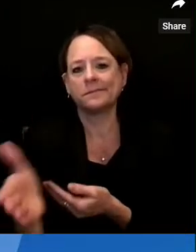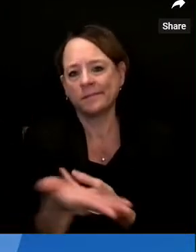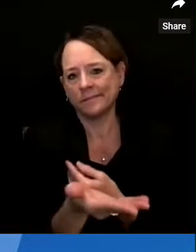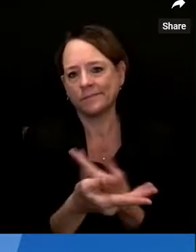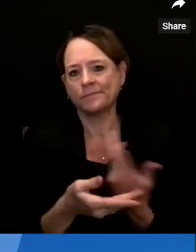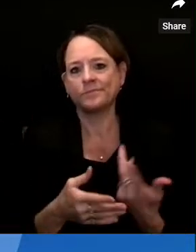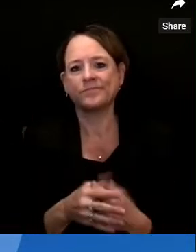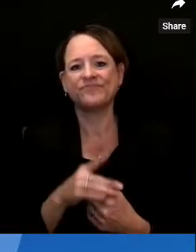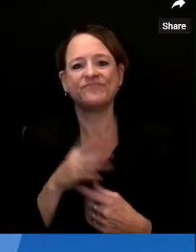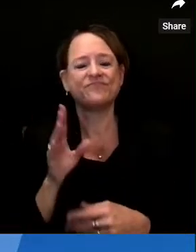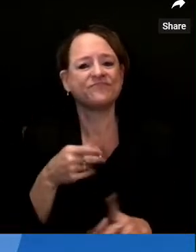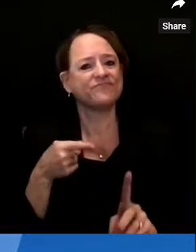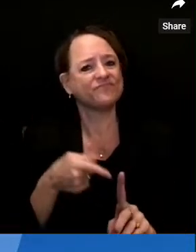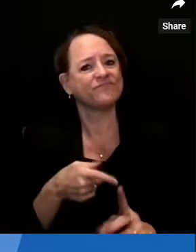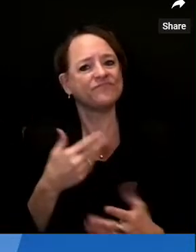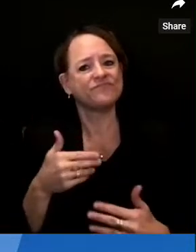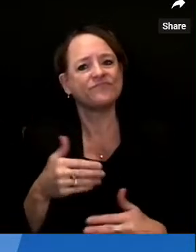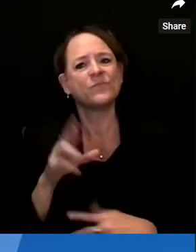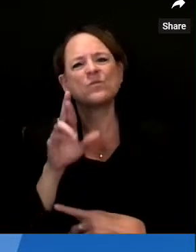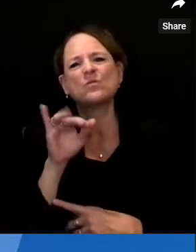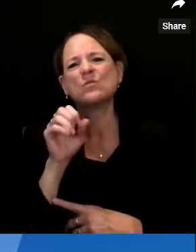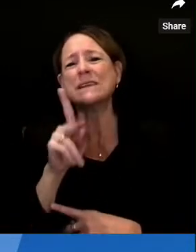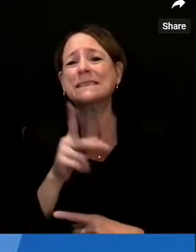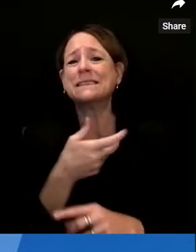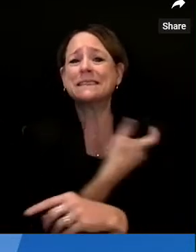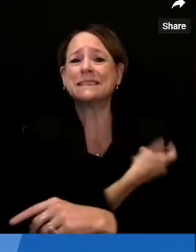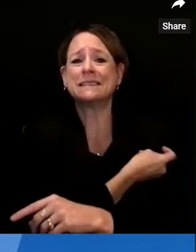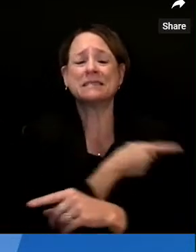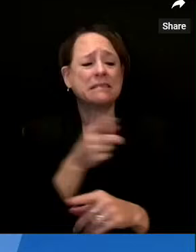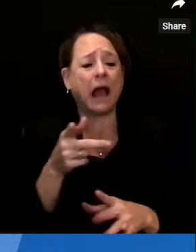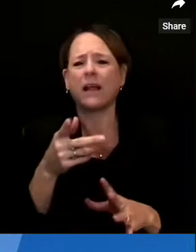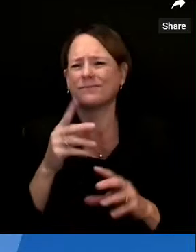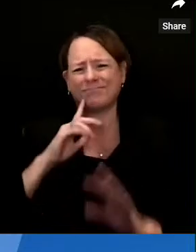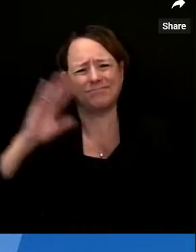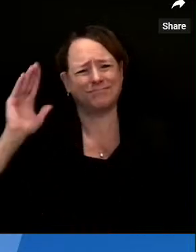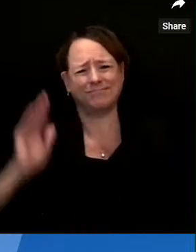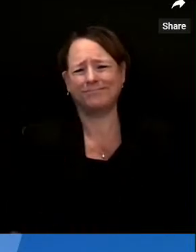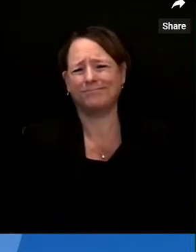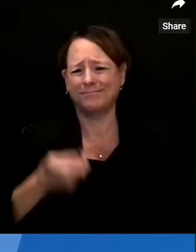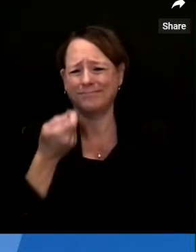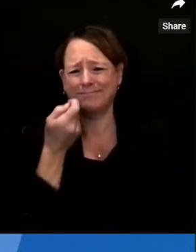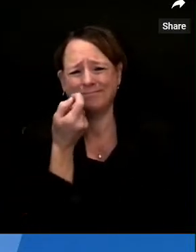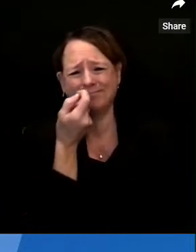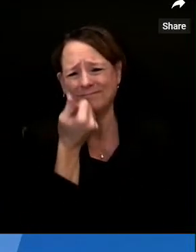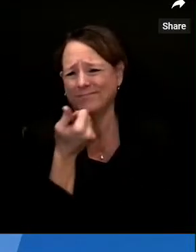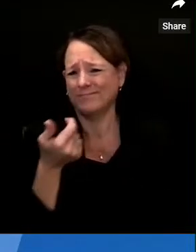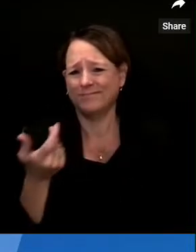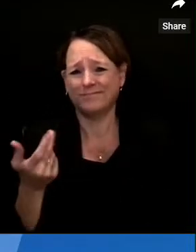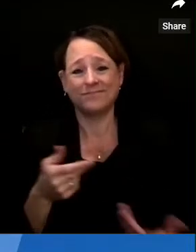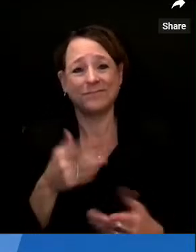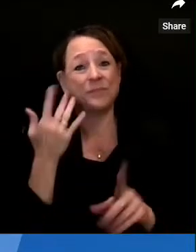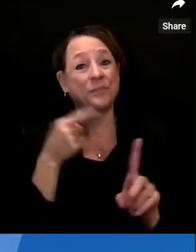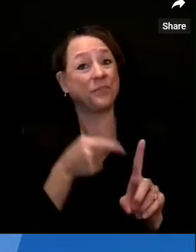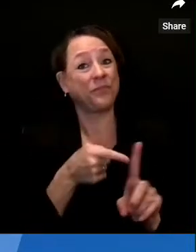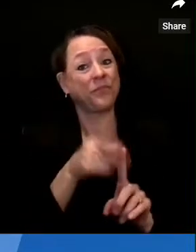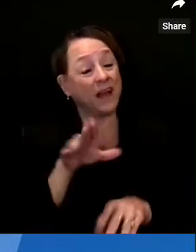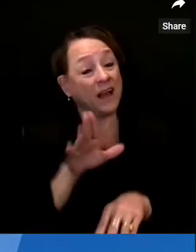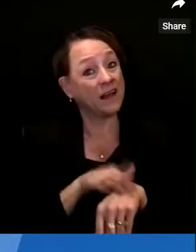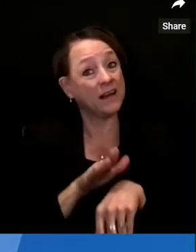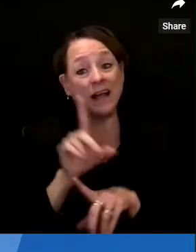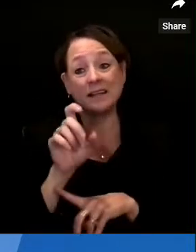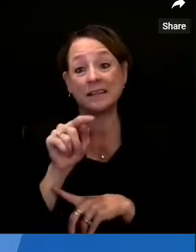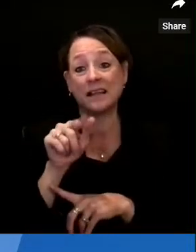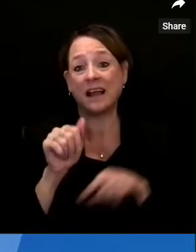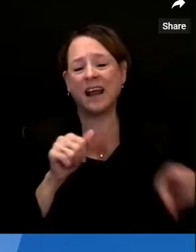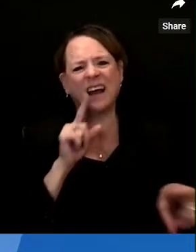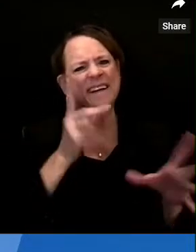so incredibly highly transmissible. Large numbers of cases in the community is going to continue to translate